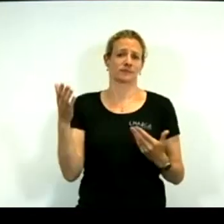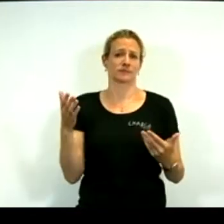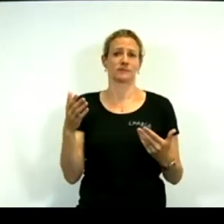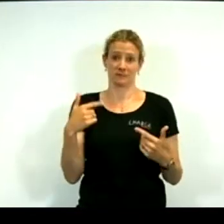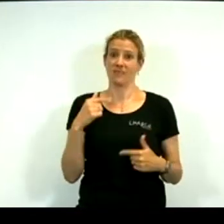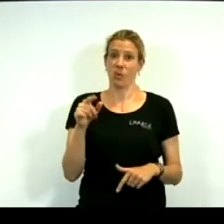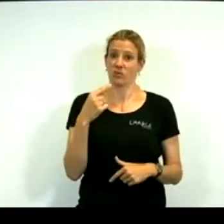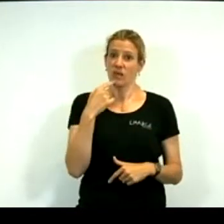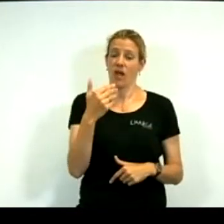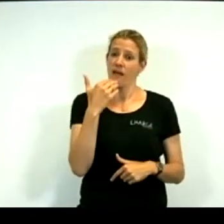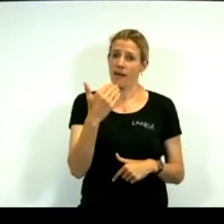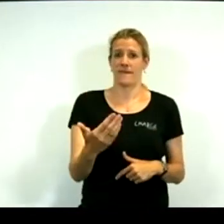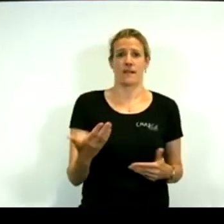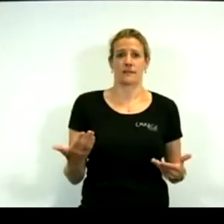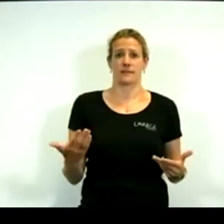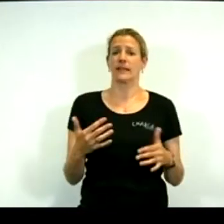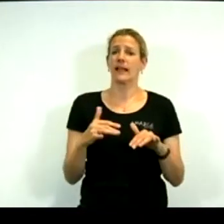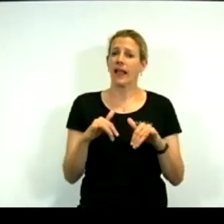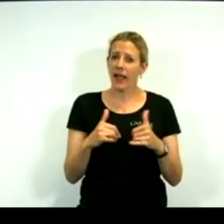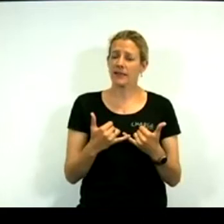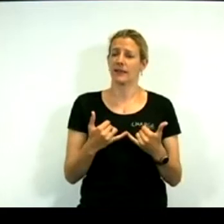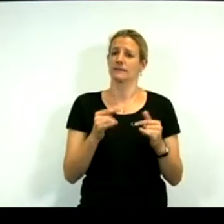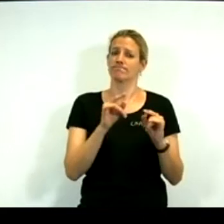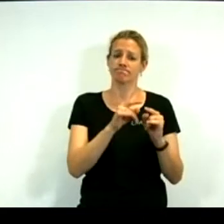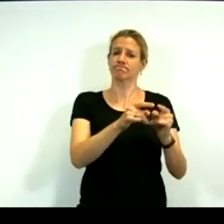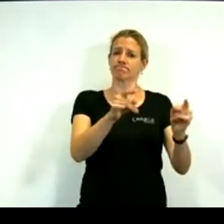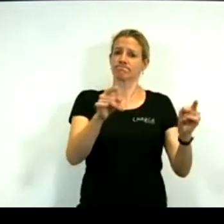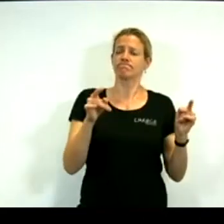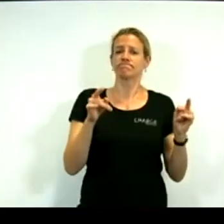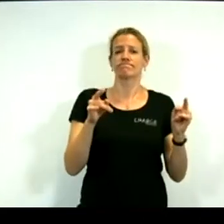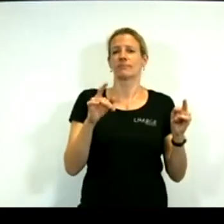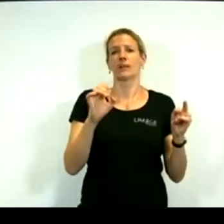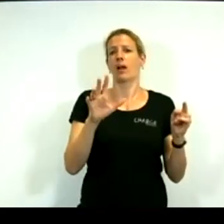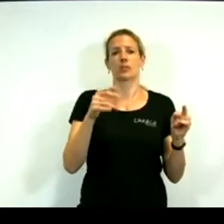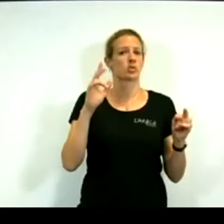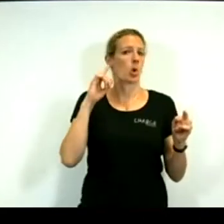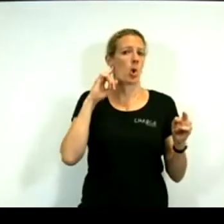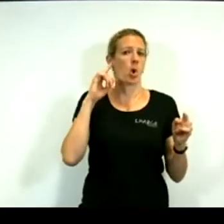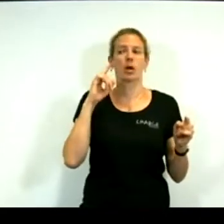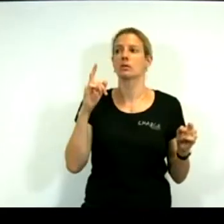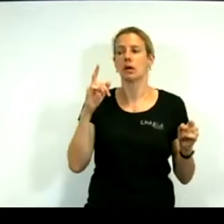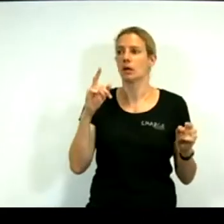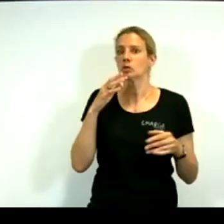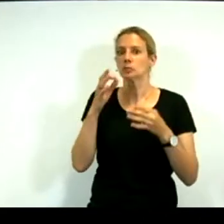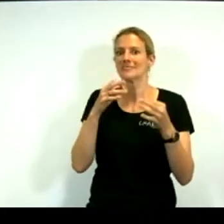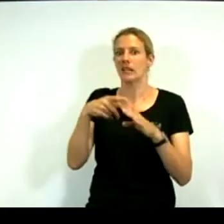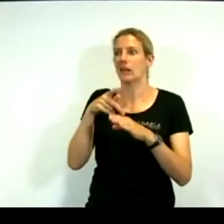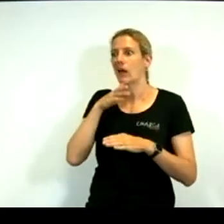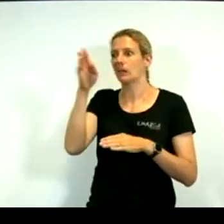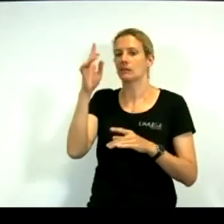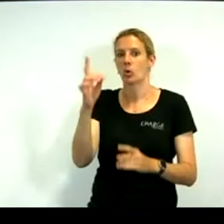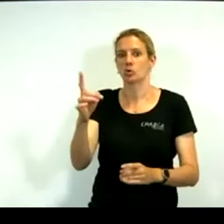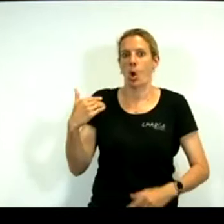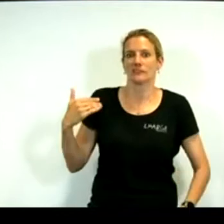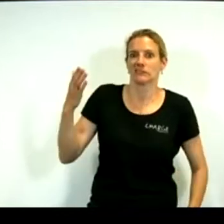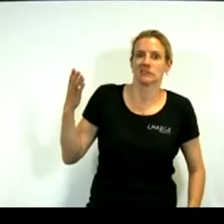parents want is to be told to see more specialists more often. But I do think the eye